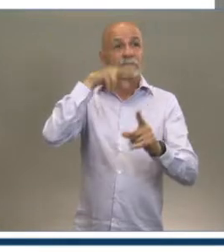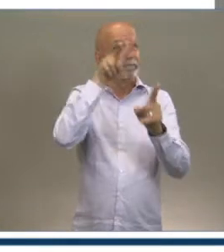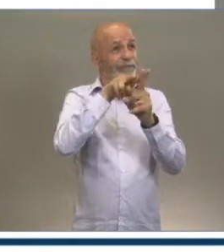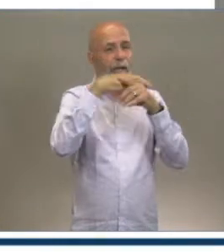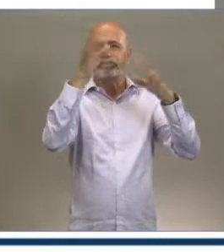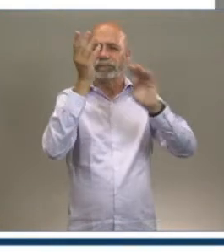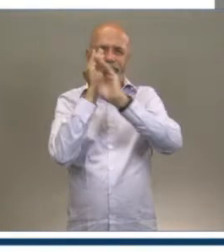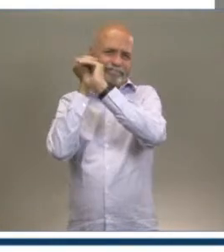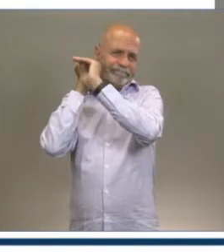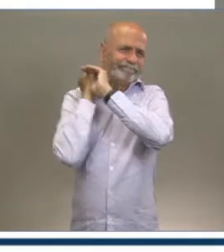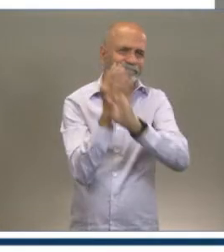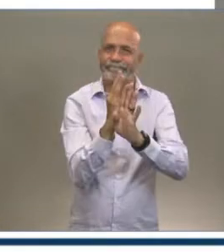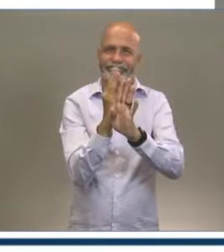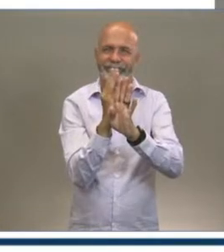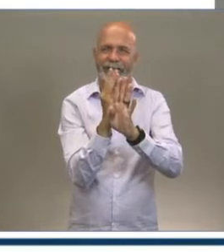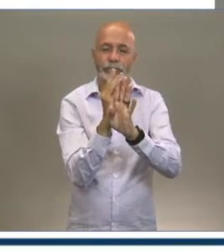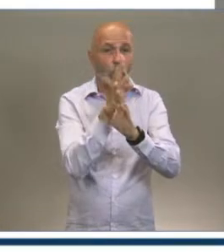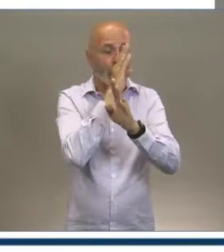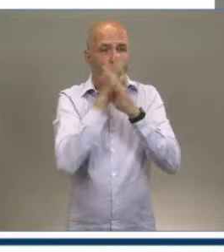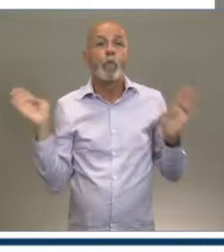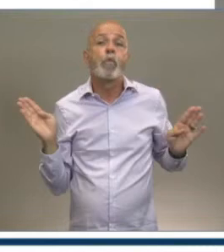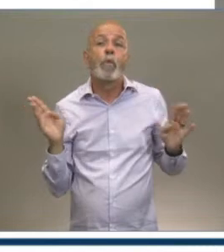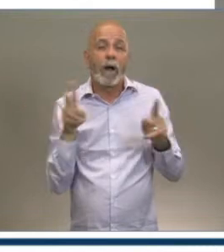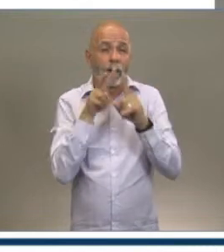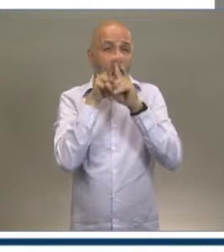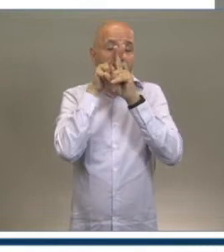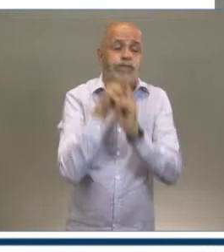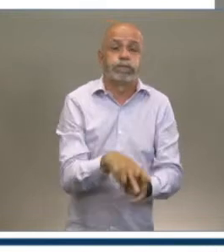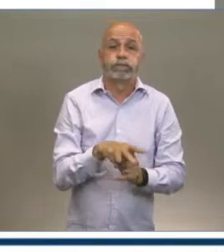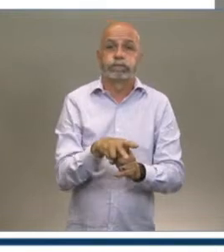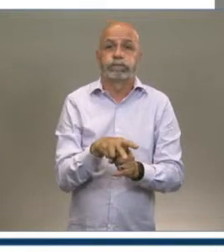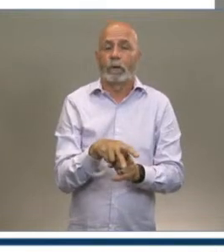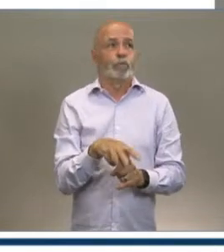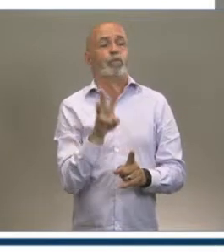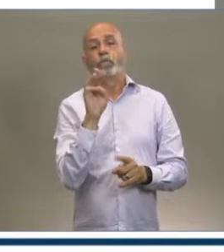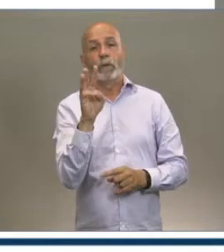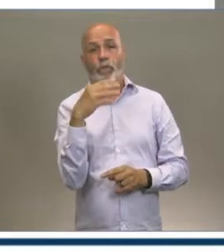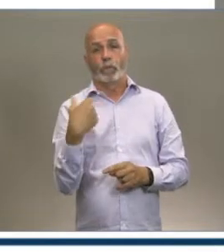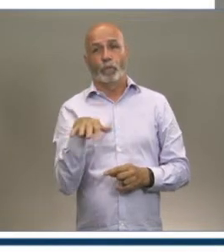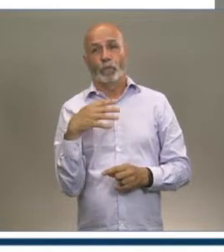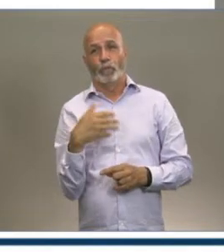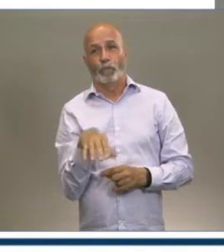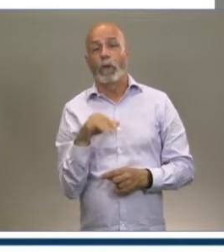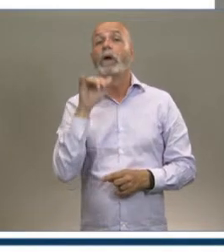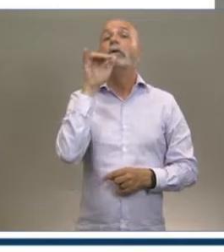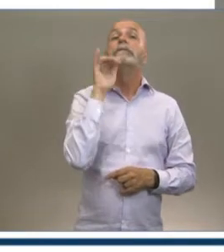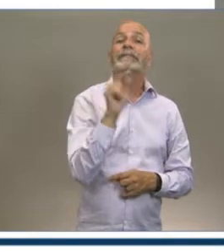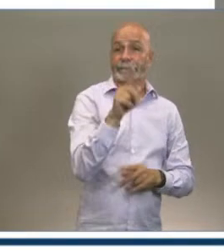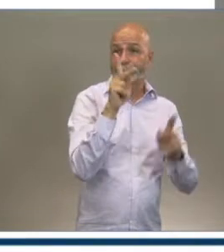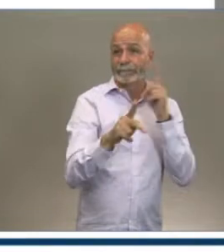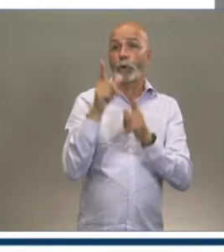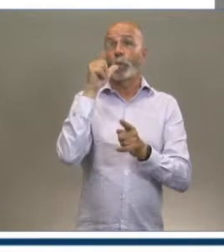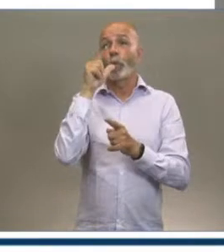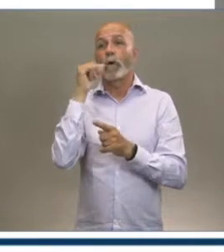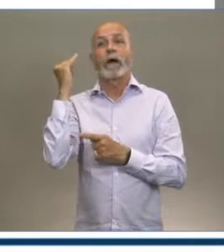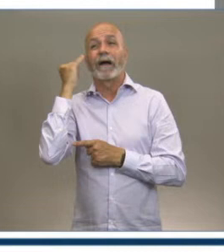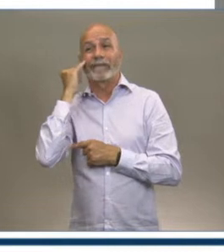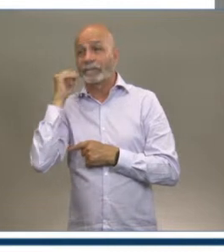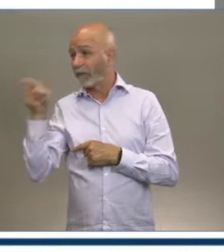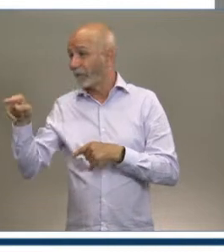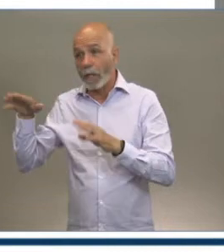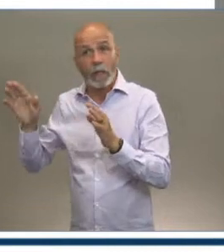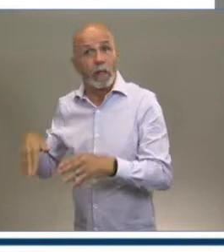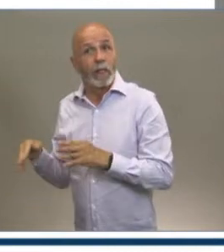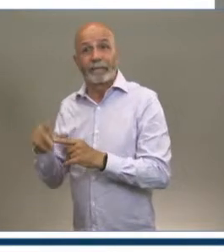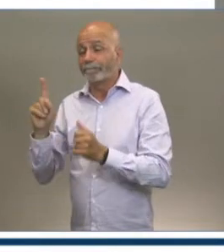and they're being booked up very fast. This site is also where we'll try walk-in vaccinations for those who have not yet had a